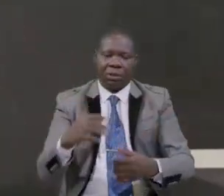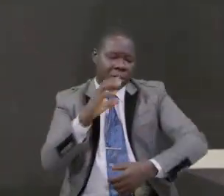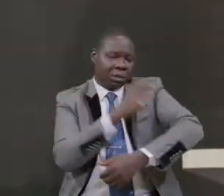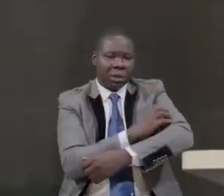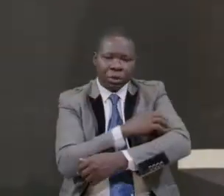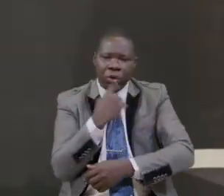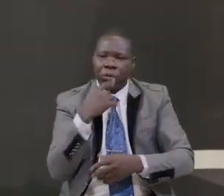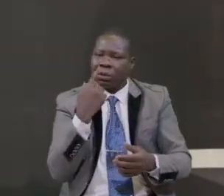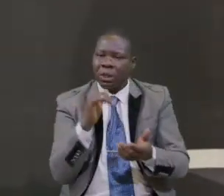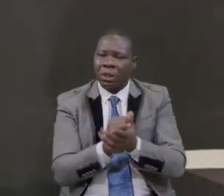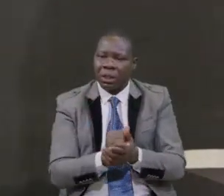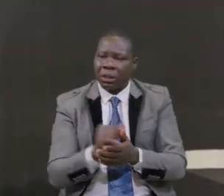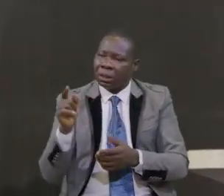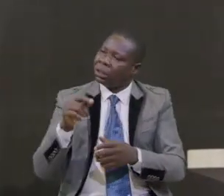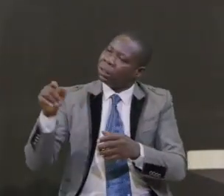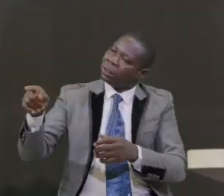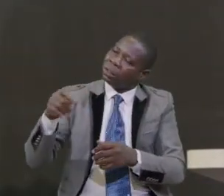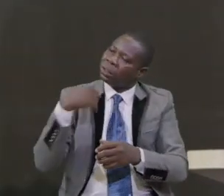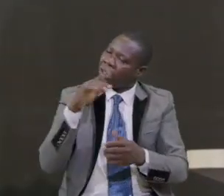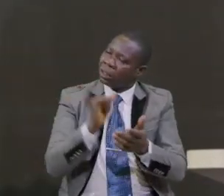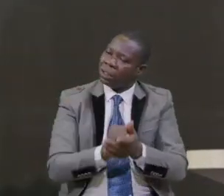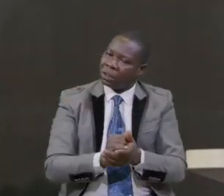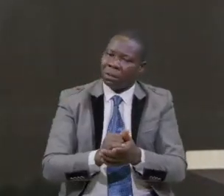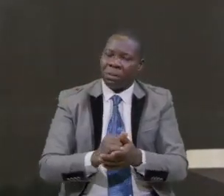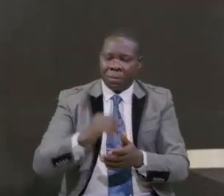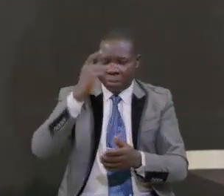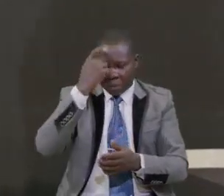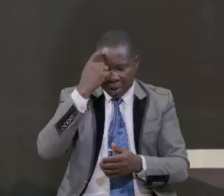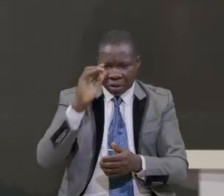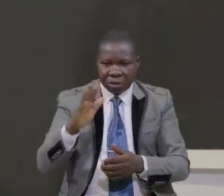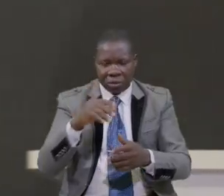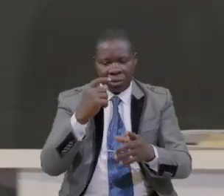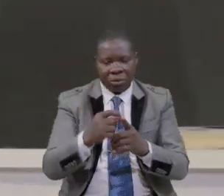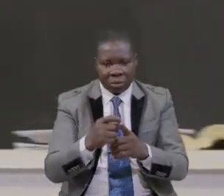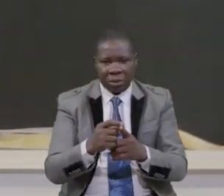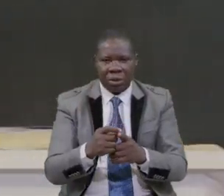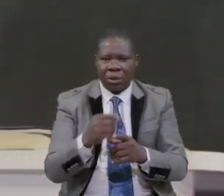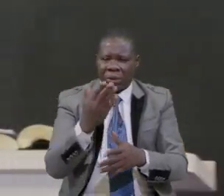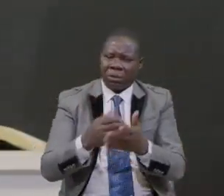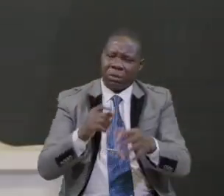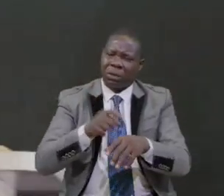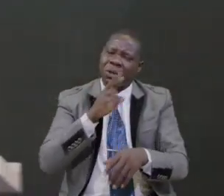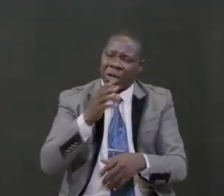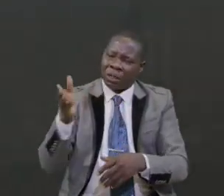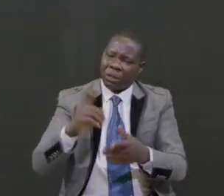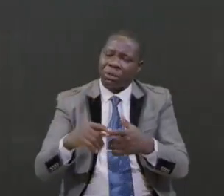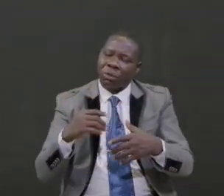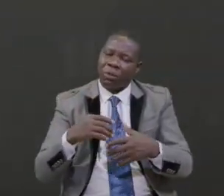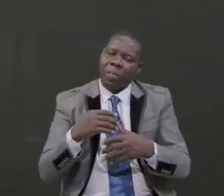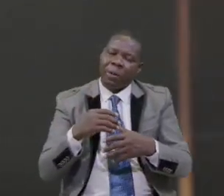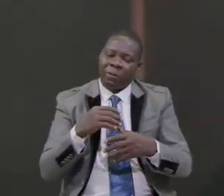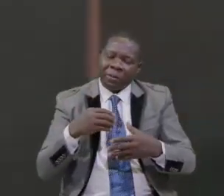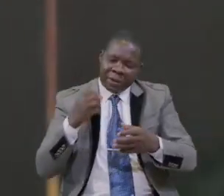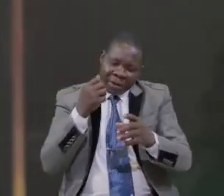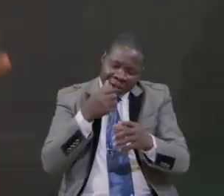your word. Sometimes you are very much impressed by somebody. Sometimes you are taking in with somebody,